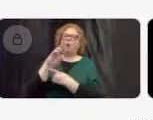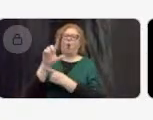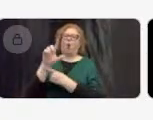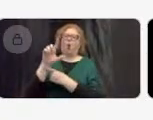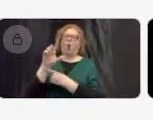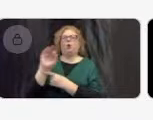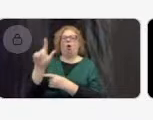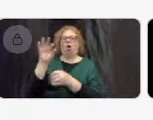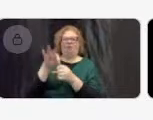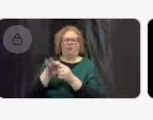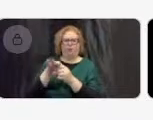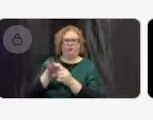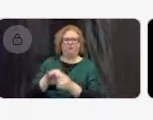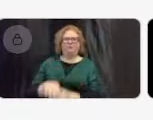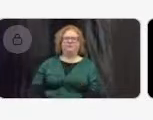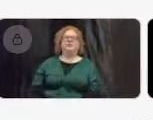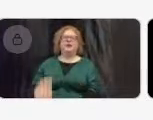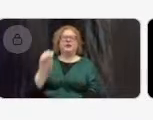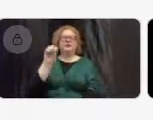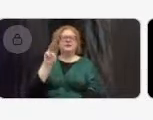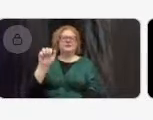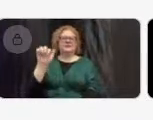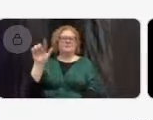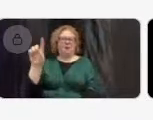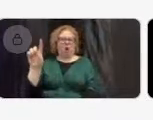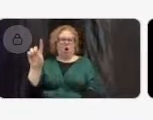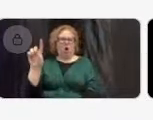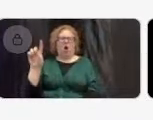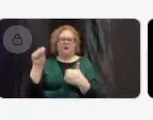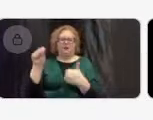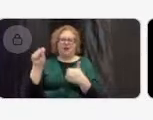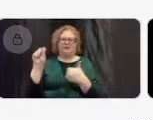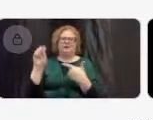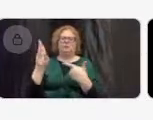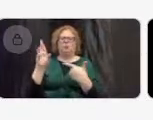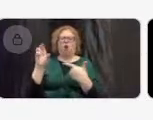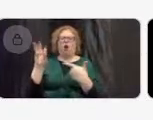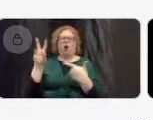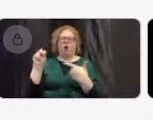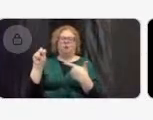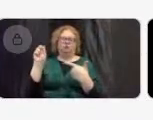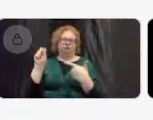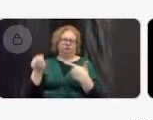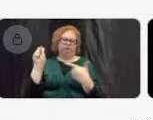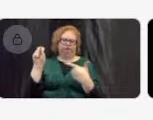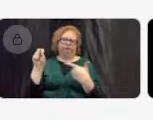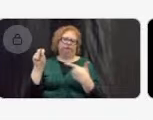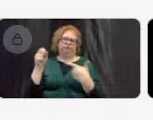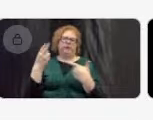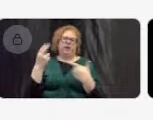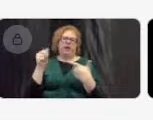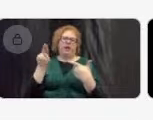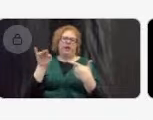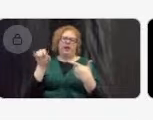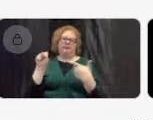please? Samad, Yes. Brown, Yes.